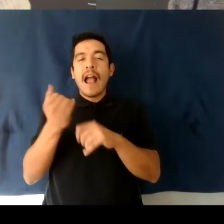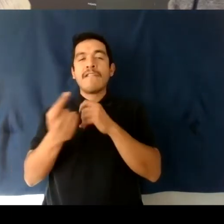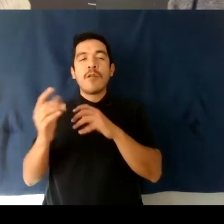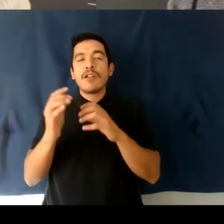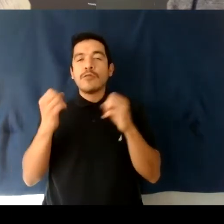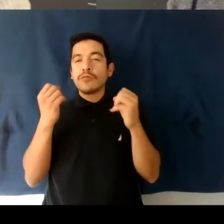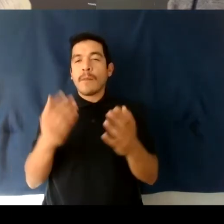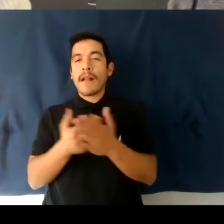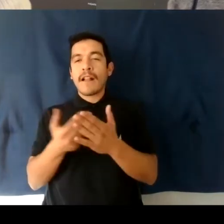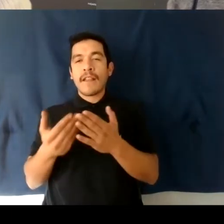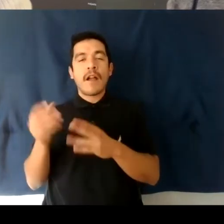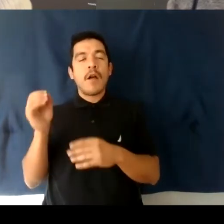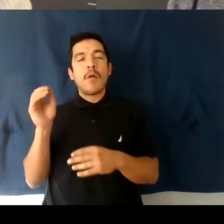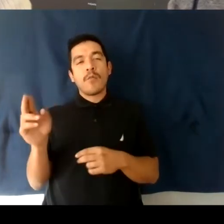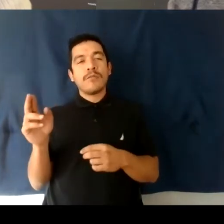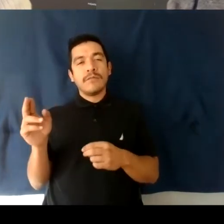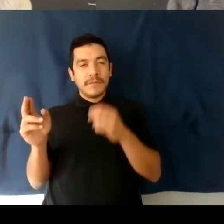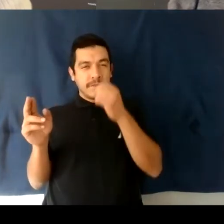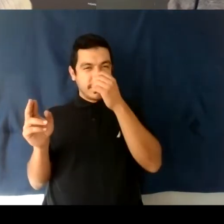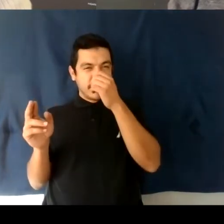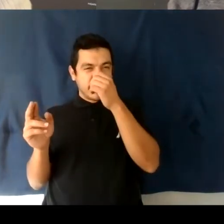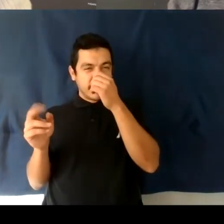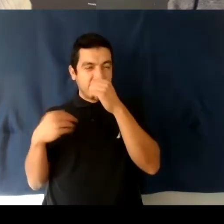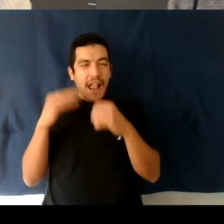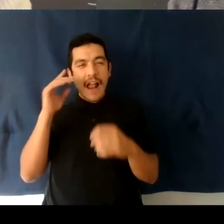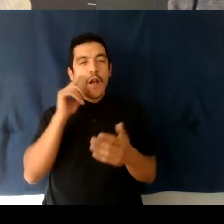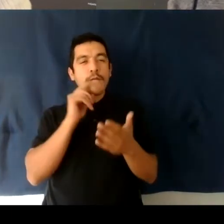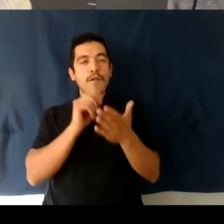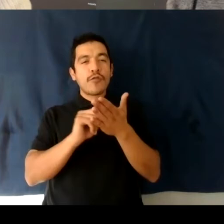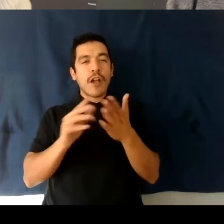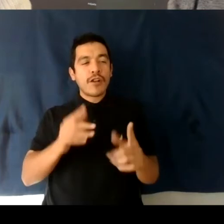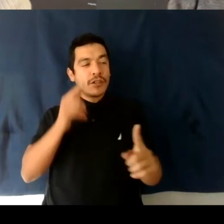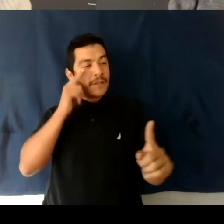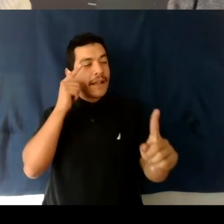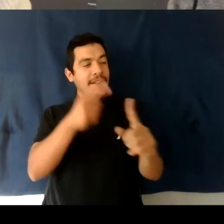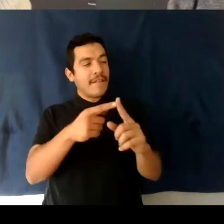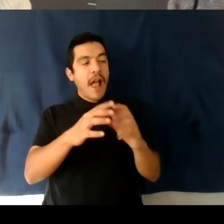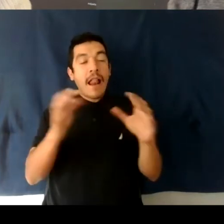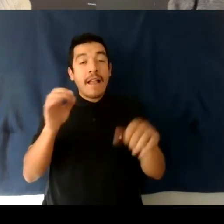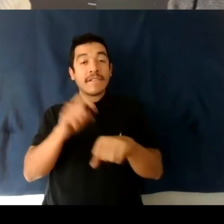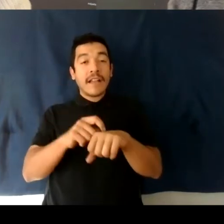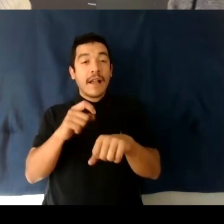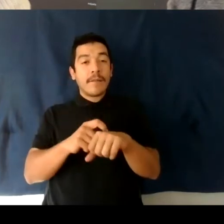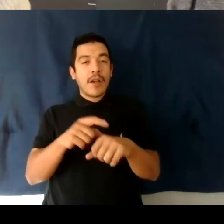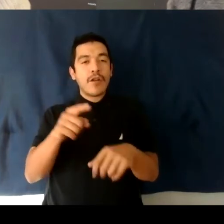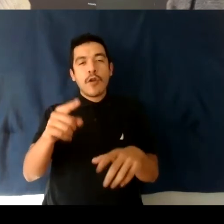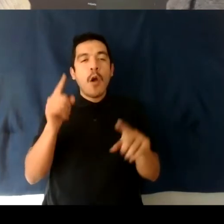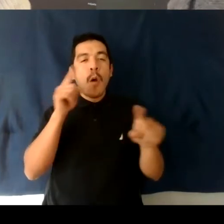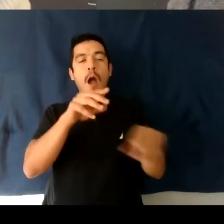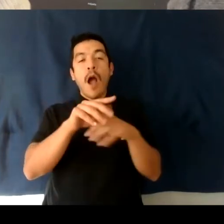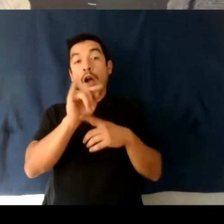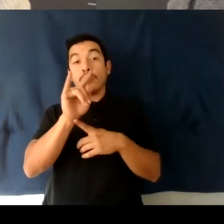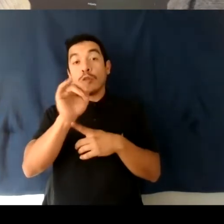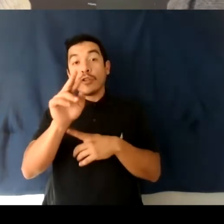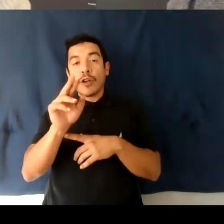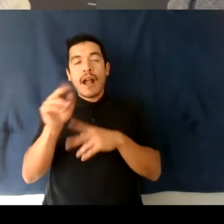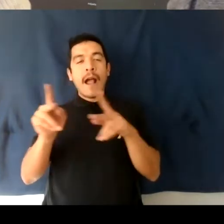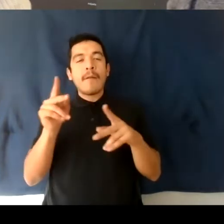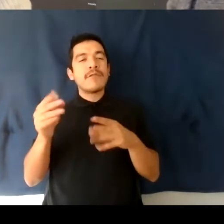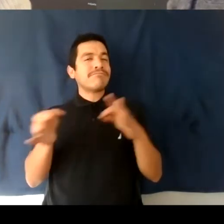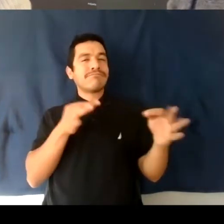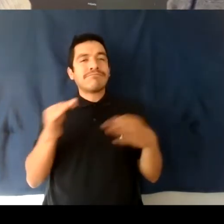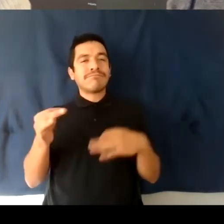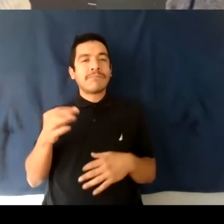many things, or like I know for writers specifically, a lot of times, you go on Twitter and like someone is saying like,